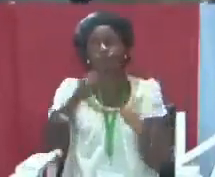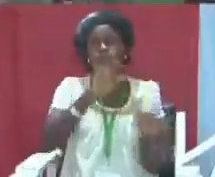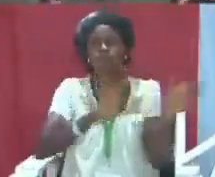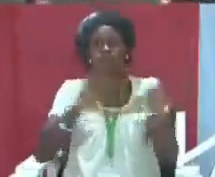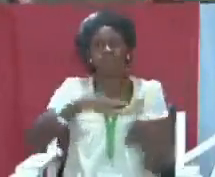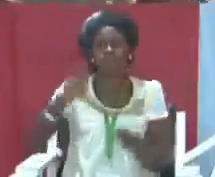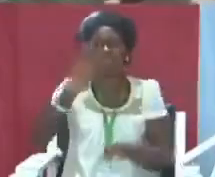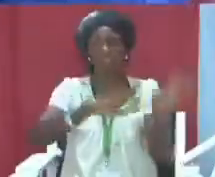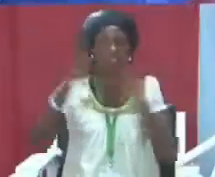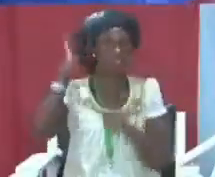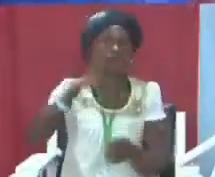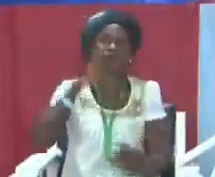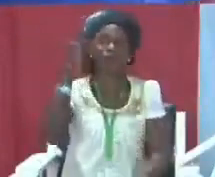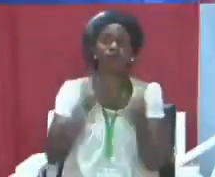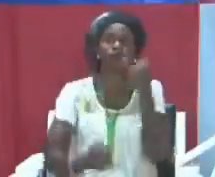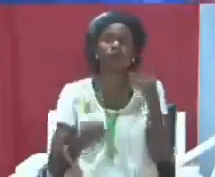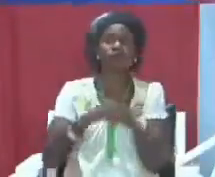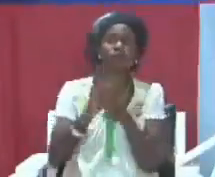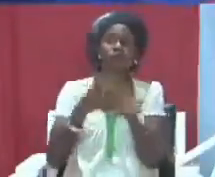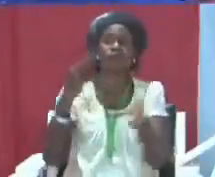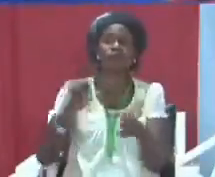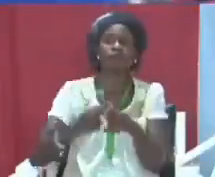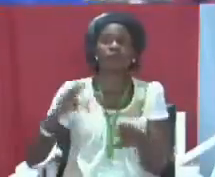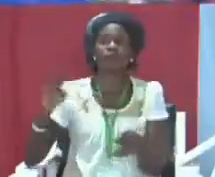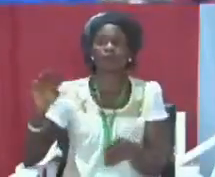siege shall be over.